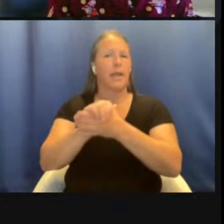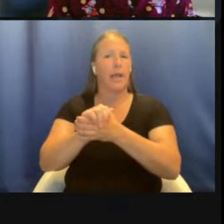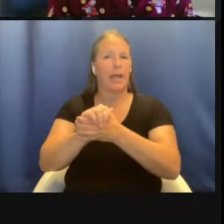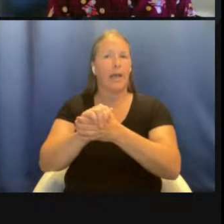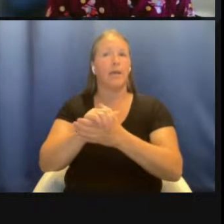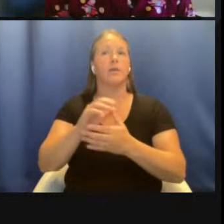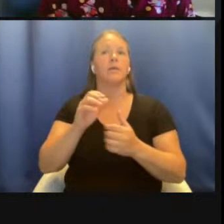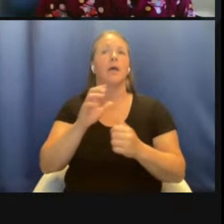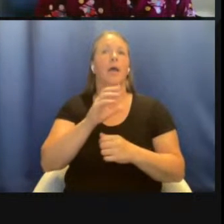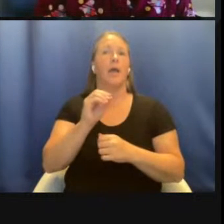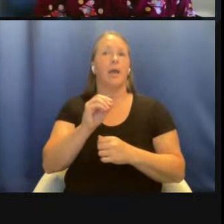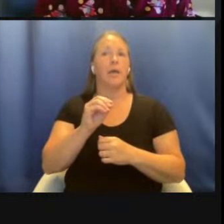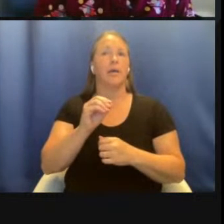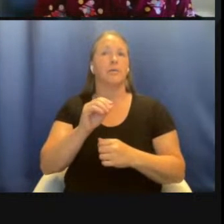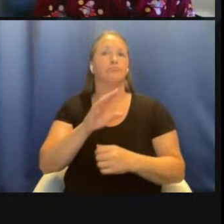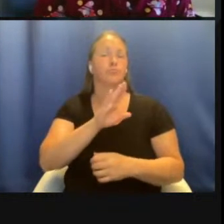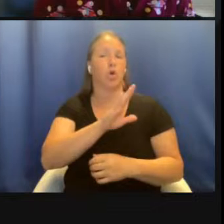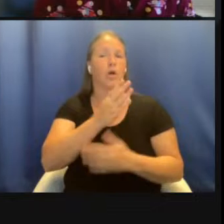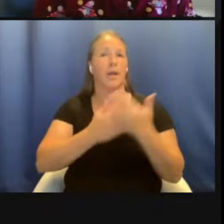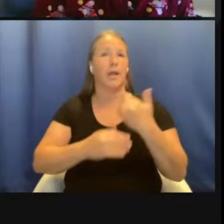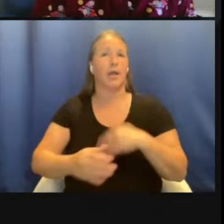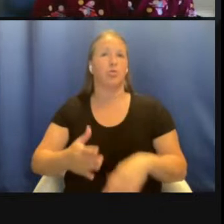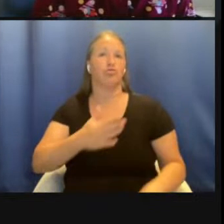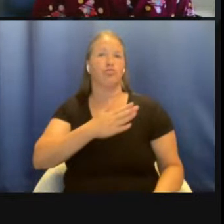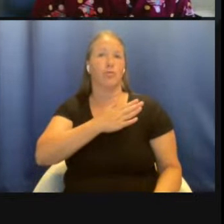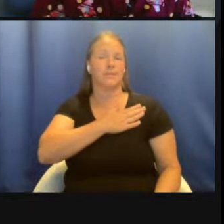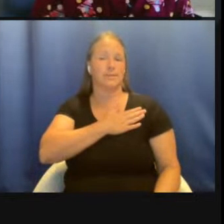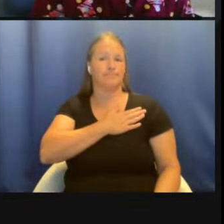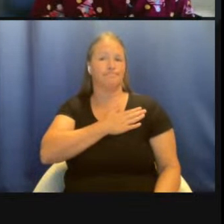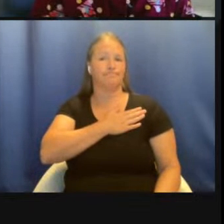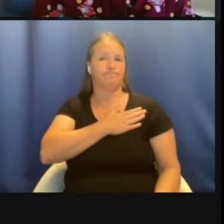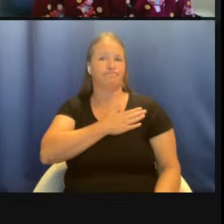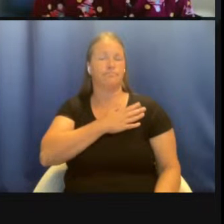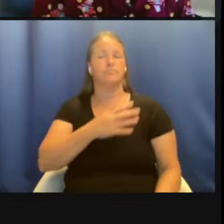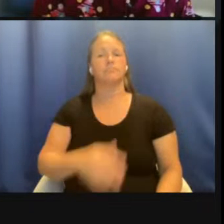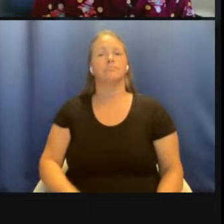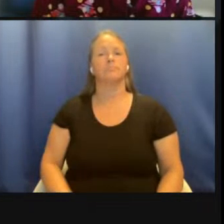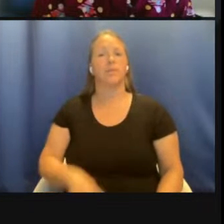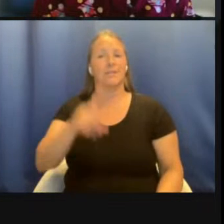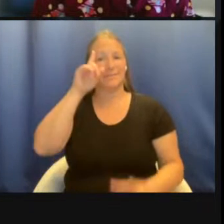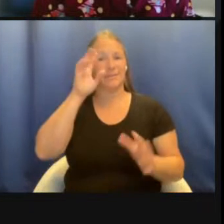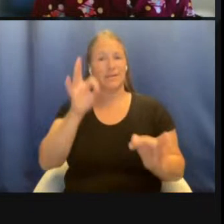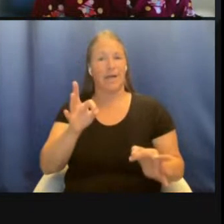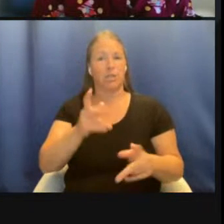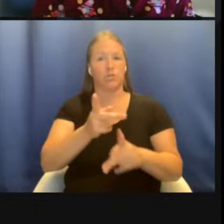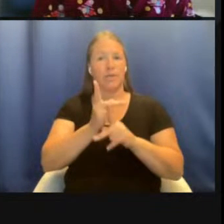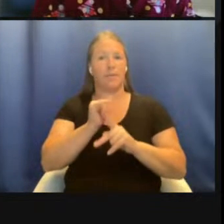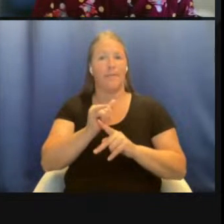portrait ensconced in his private chambers, where it remained for over a century.